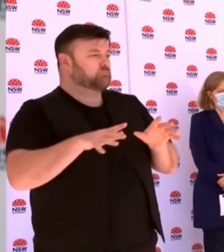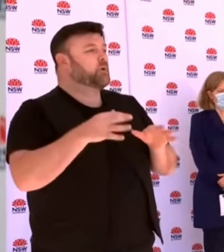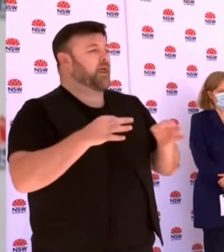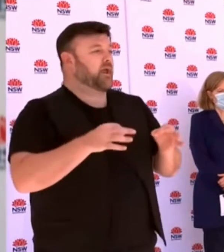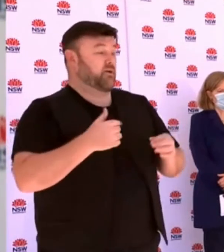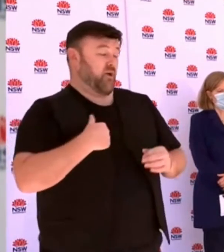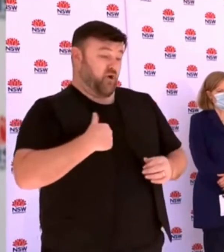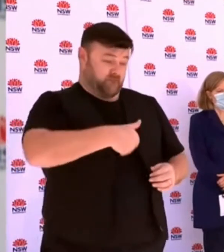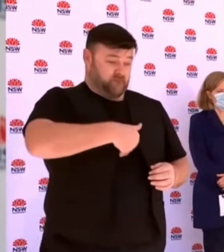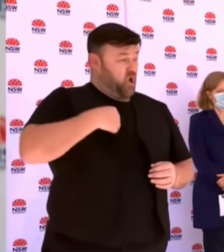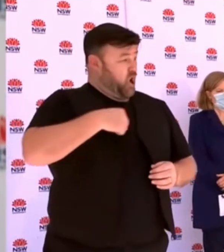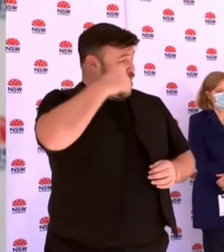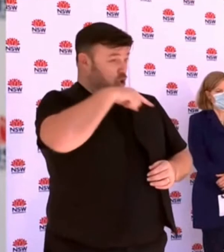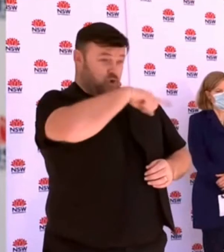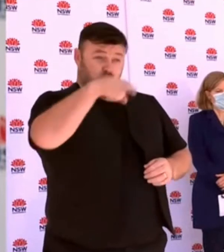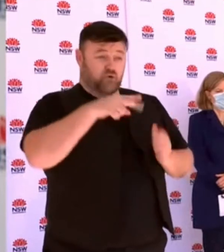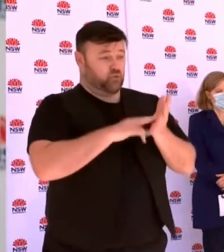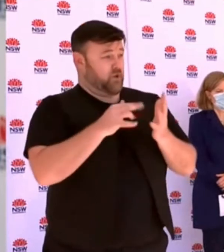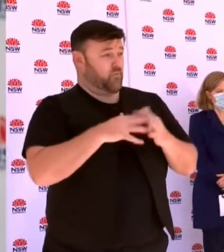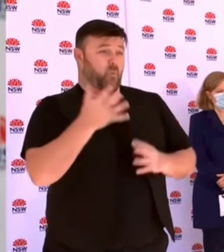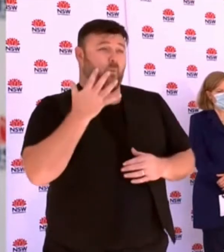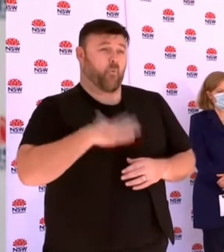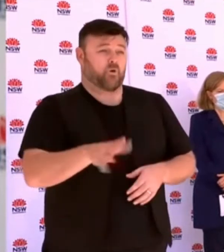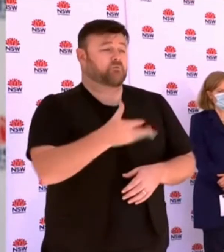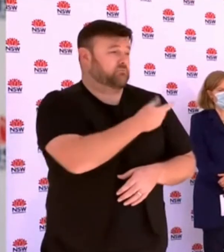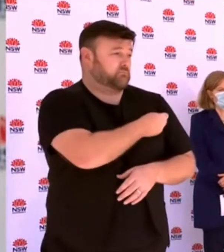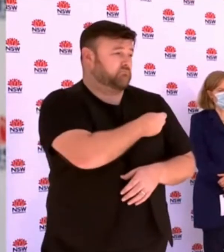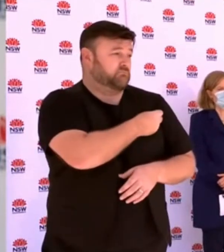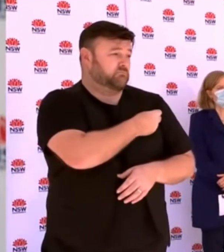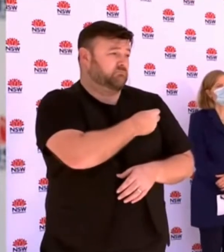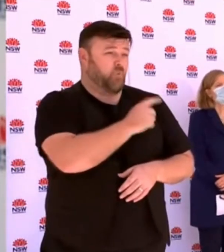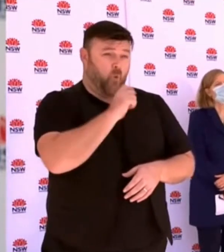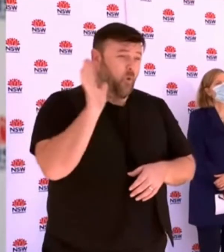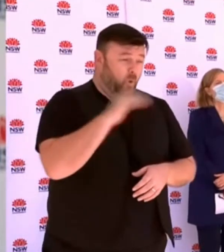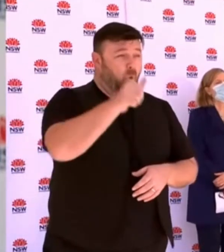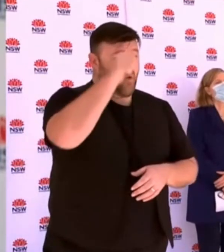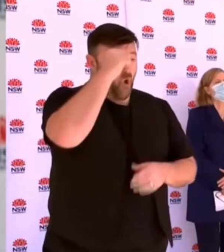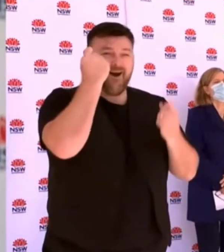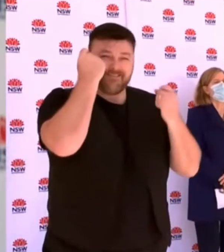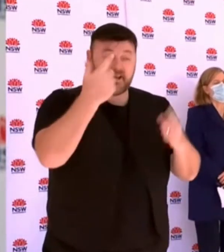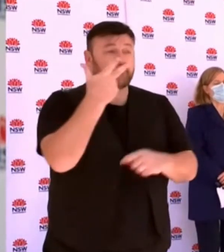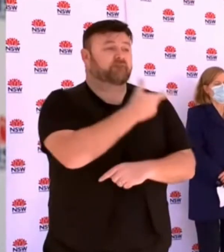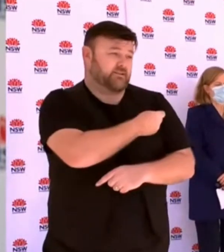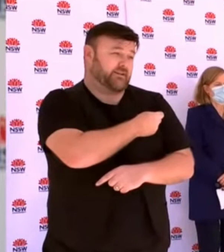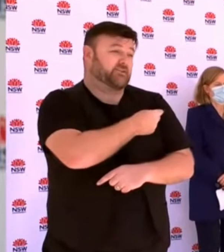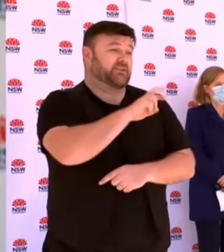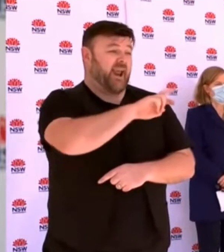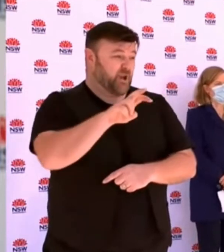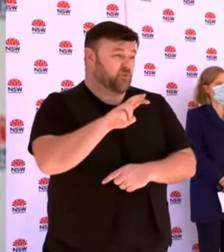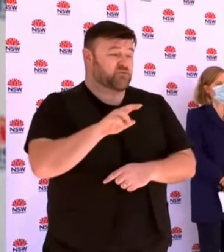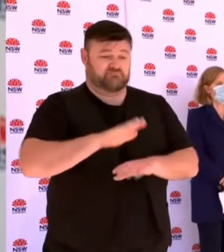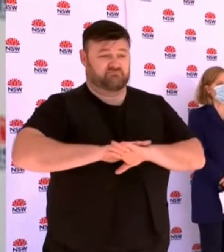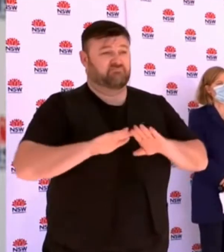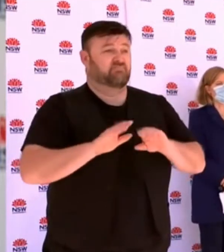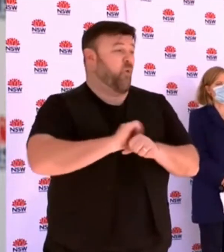our population wants to get vaccinated. The vast majority of people know that getting vaccinated is the key to our freedom in living a COVID normal